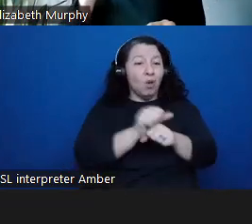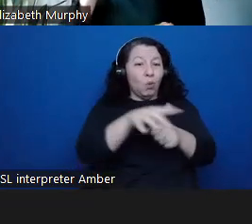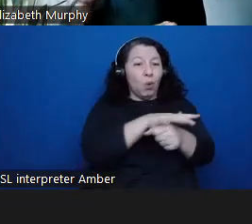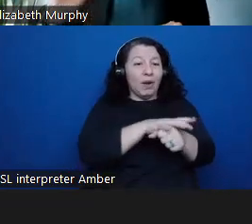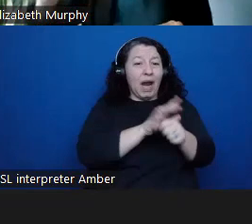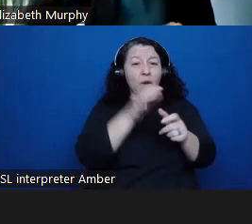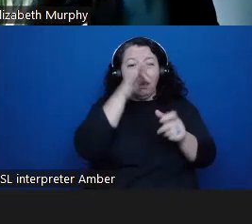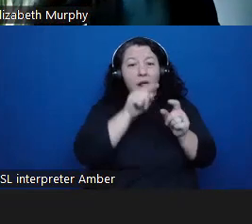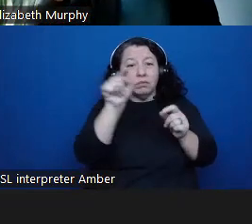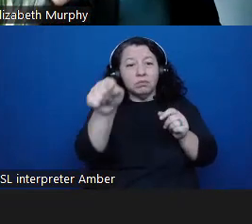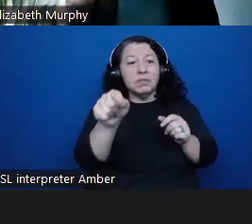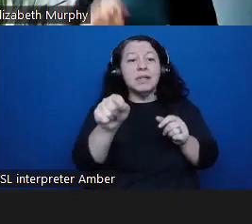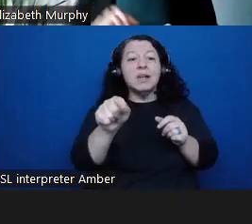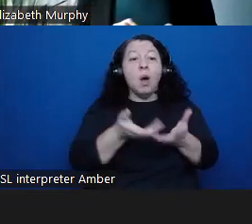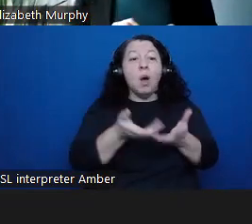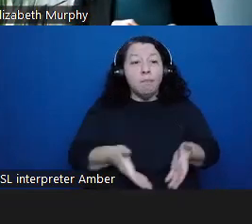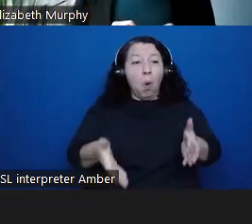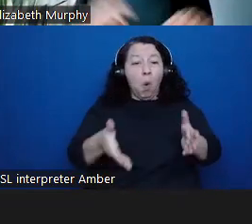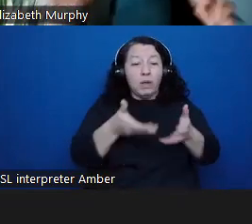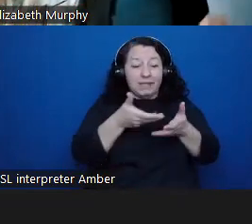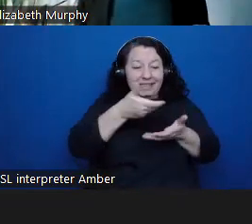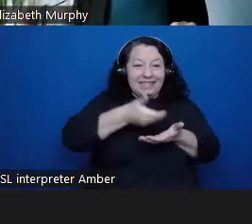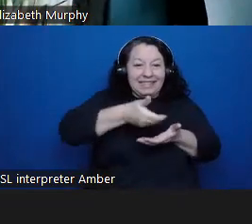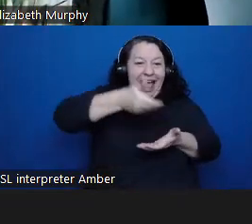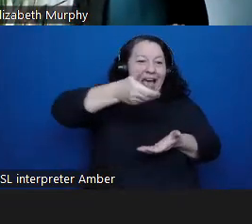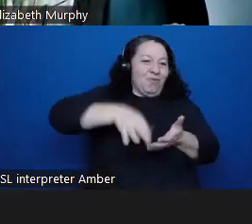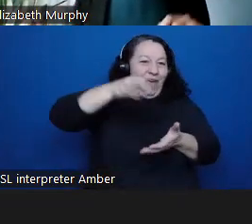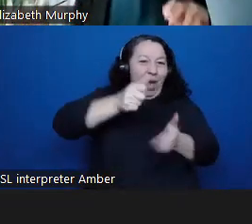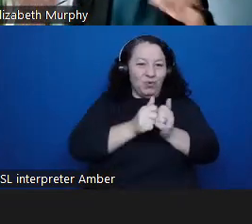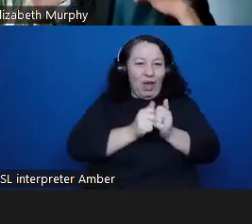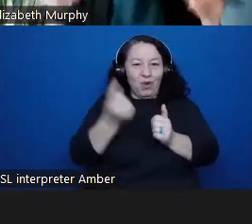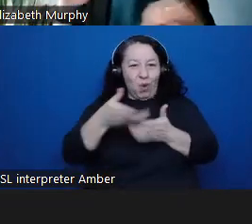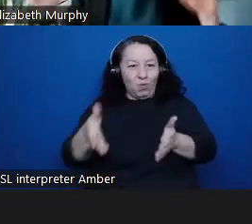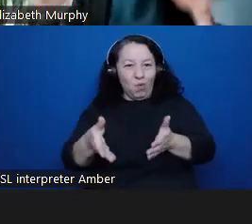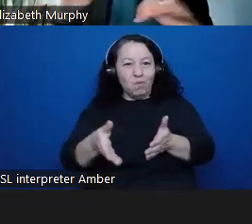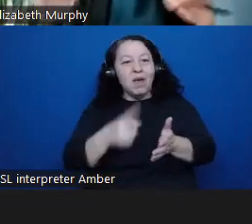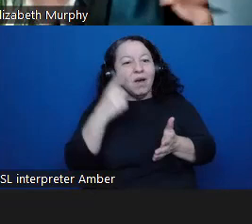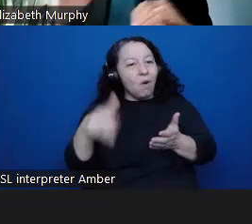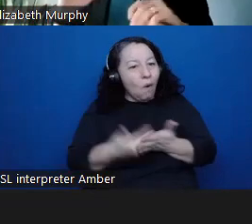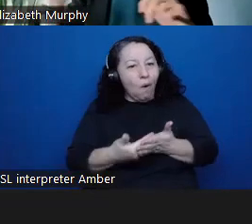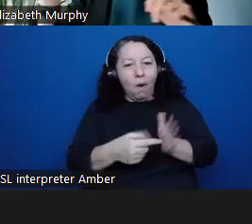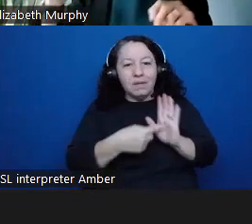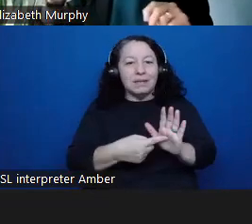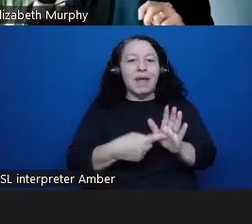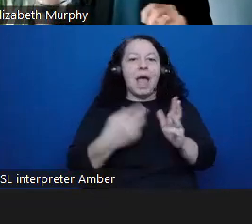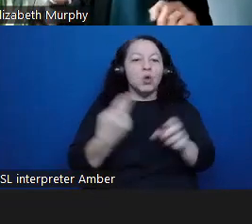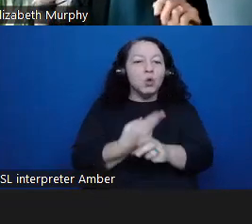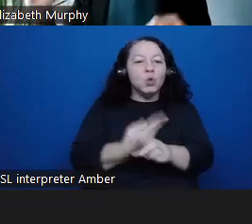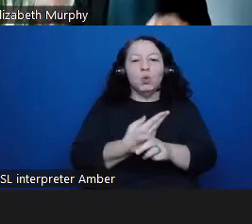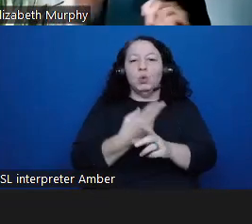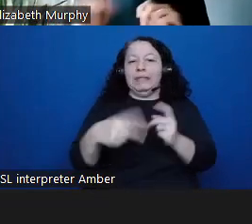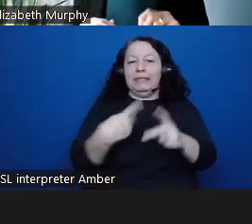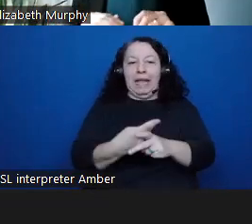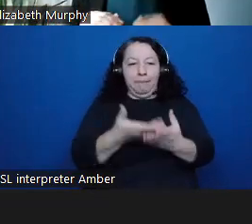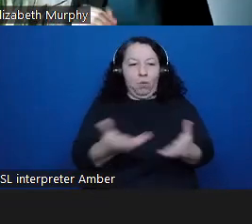found stored together in one of the rooms. They all display use wear. So these are the kind of interiors that show scuffs